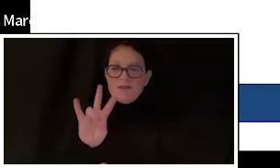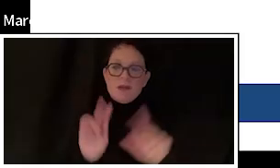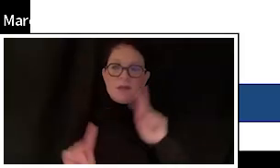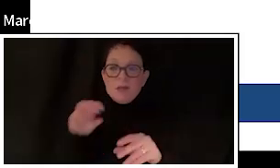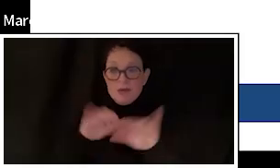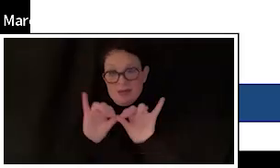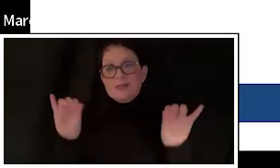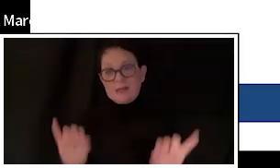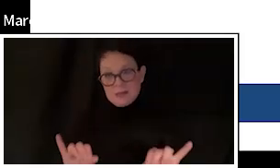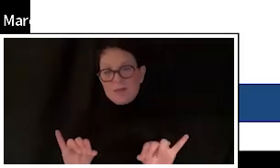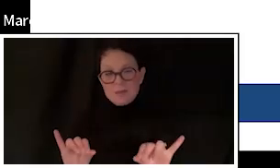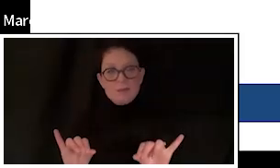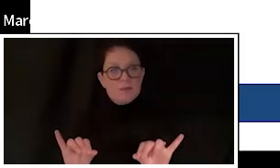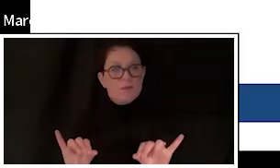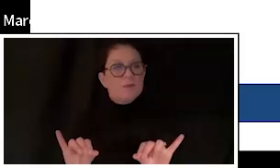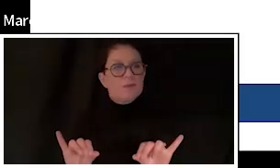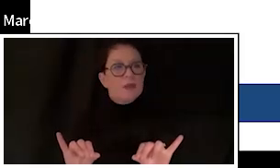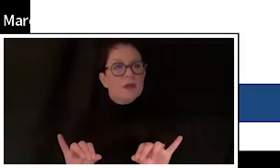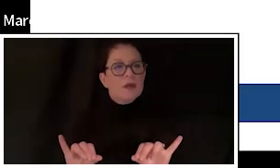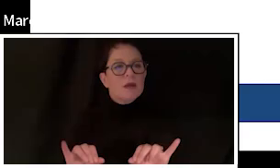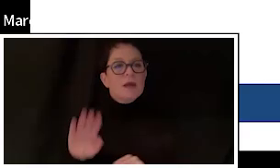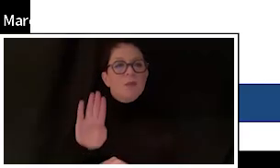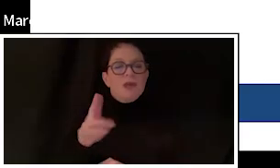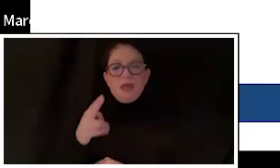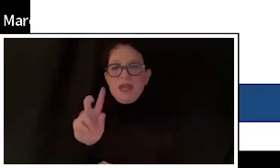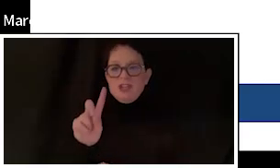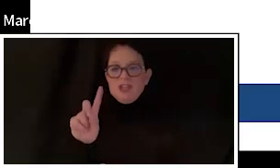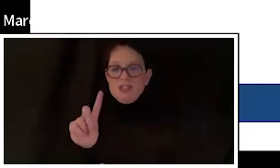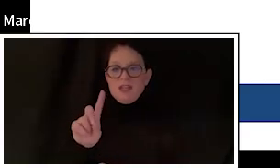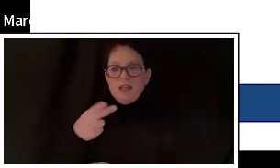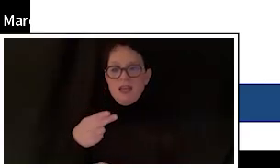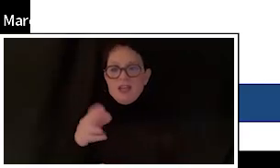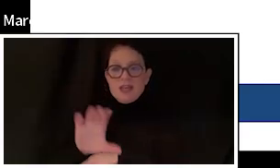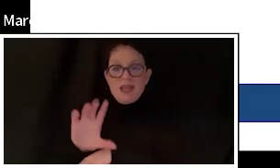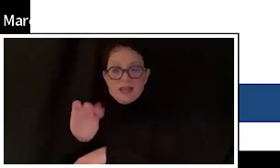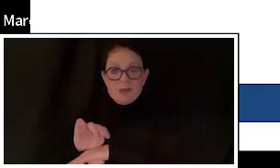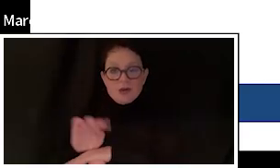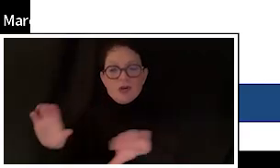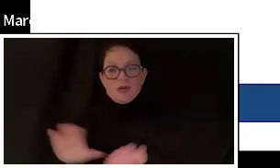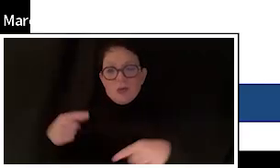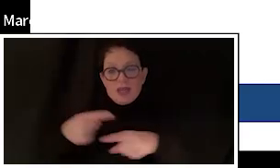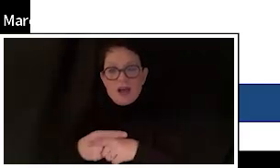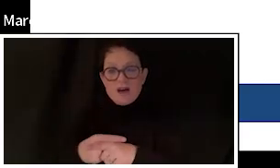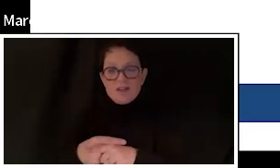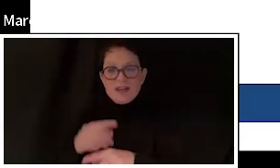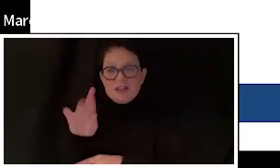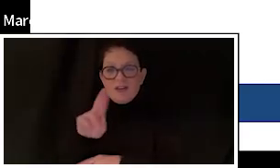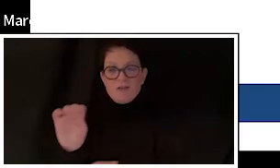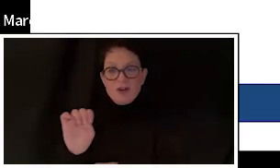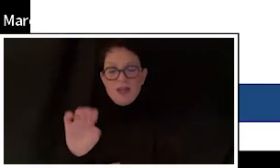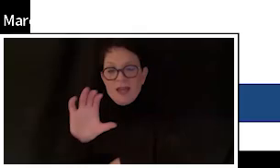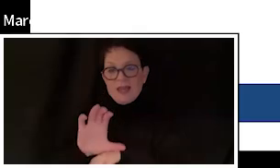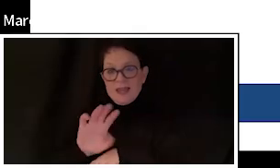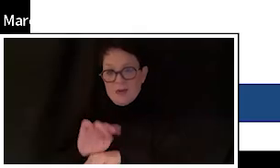our system. There are BHDDH case managers who are doing conflict-free case management